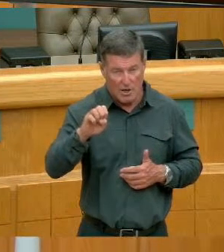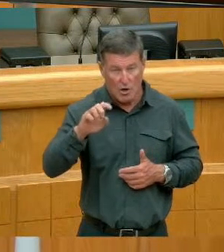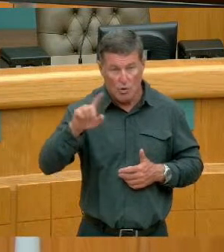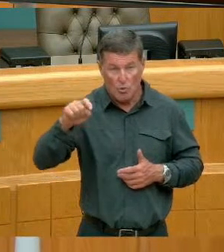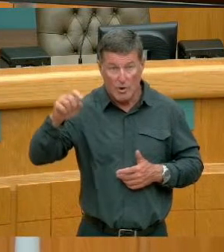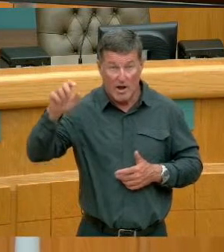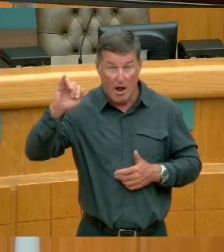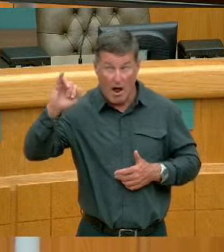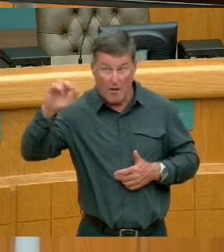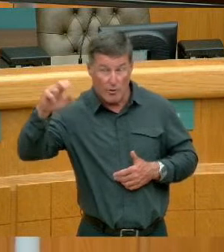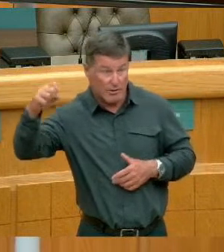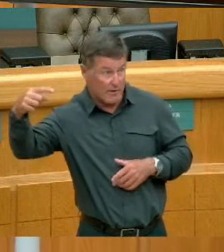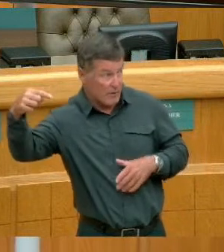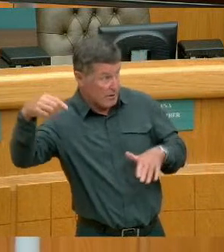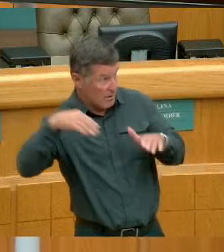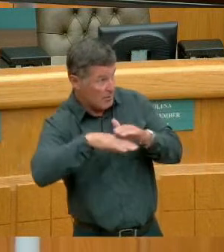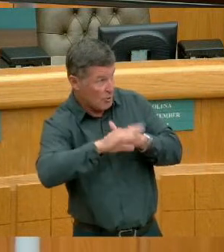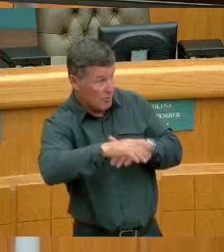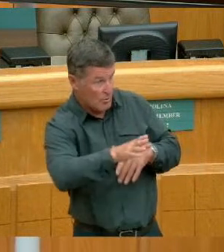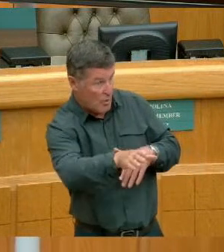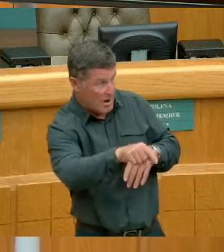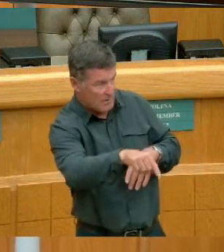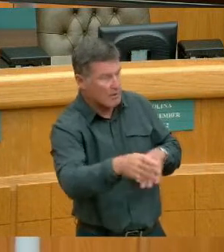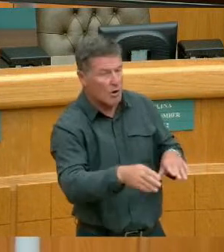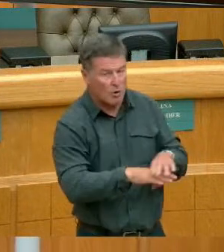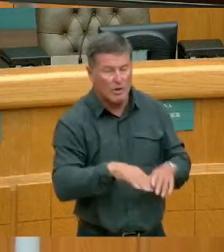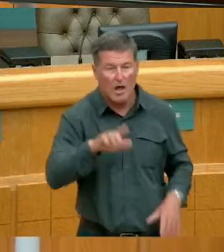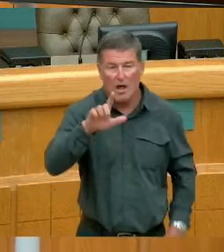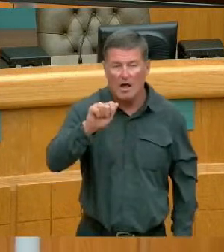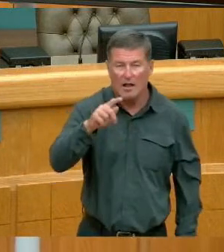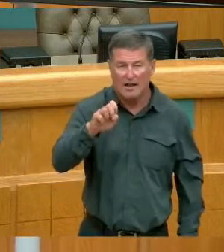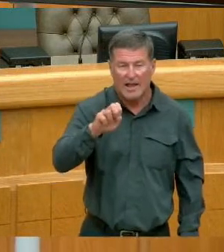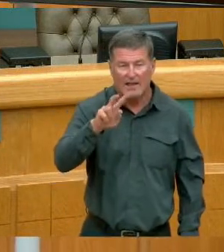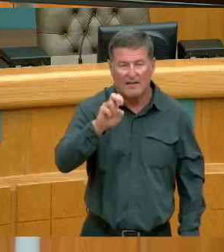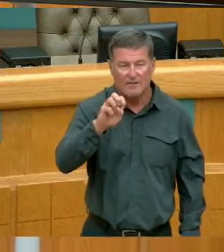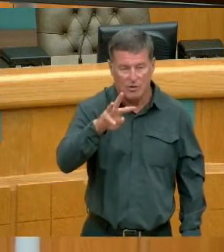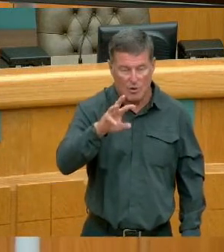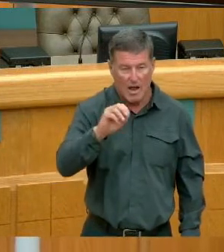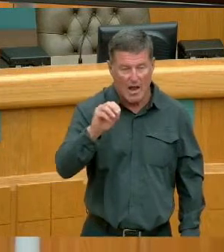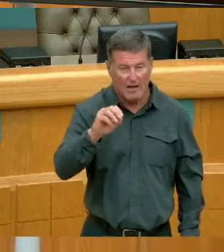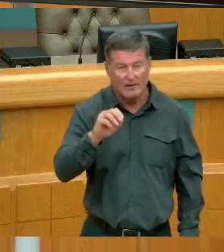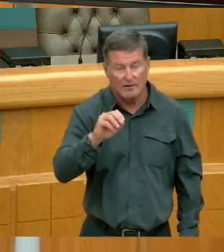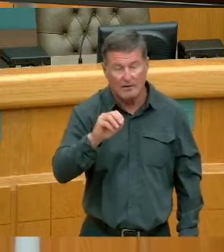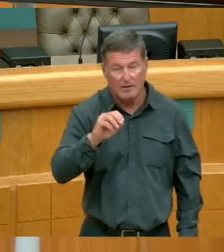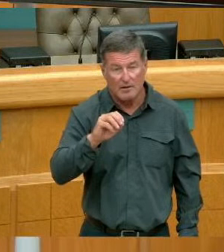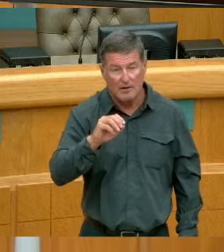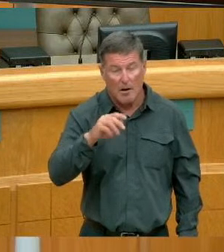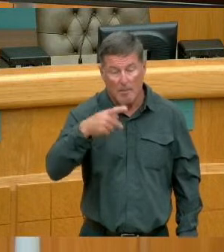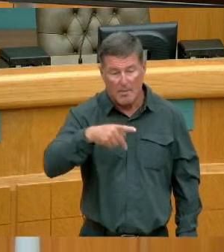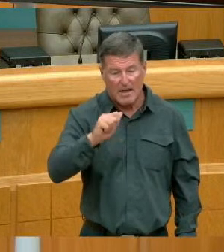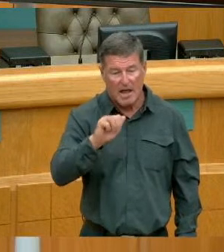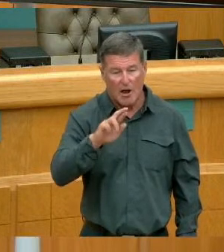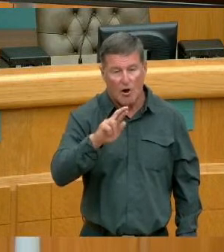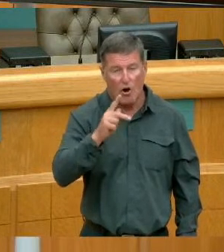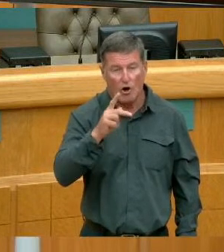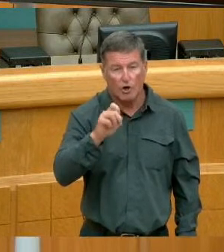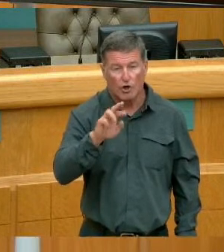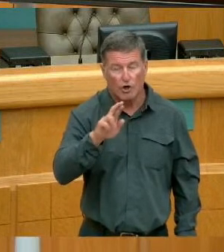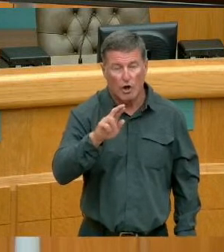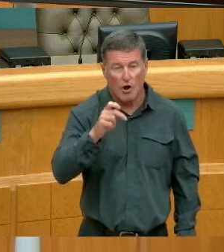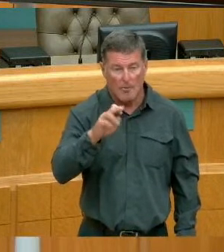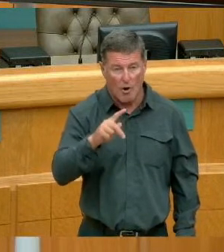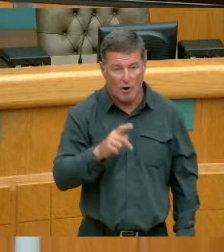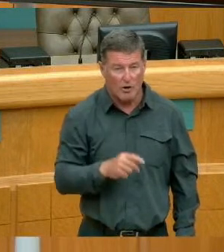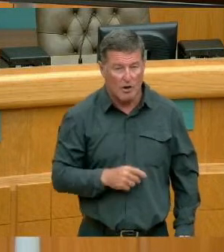from I-37, Lakeview, and Parker Park. Those 4 regional parks that tend to have,